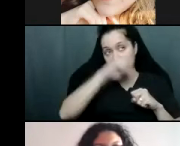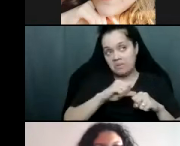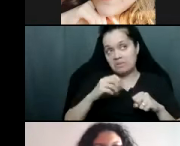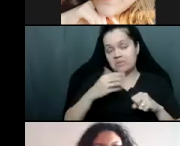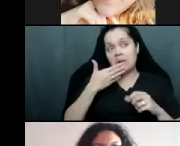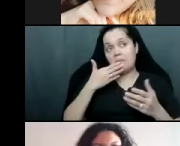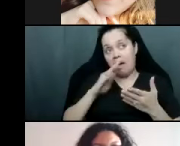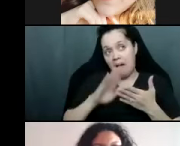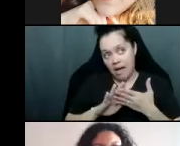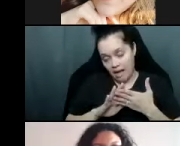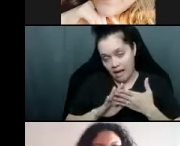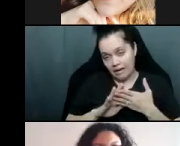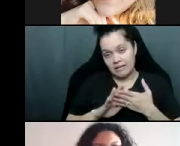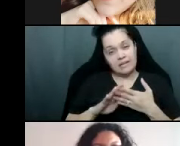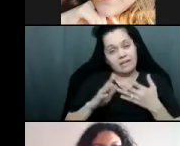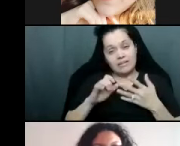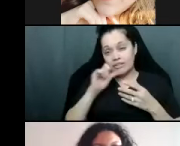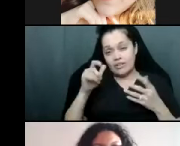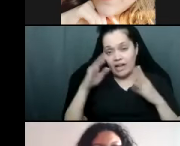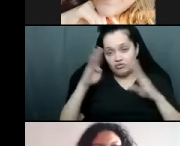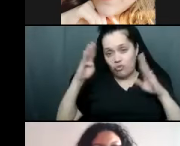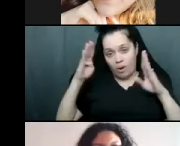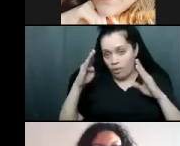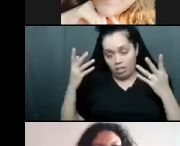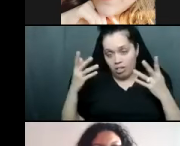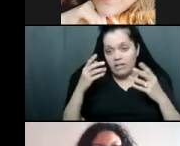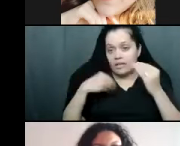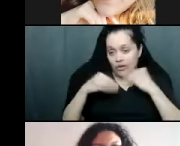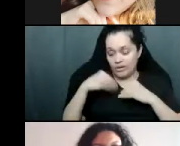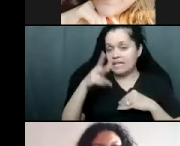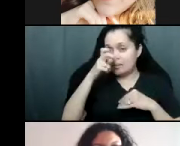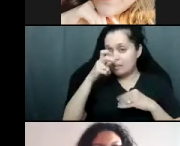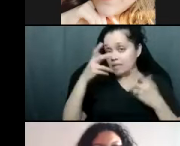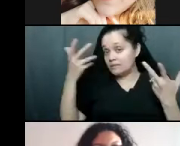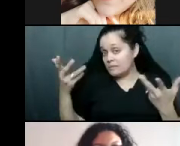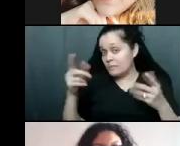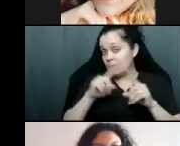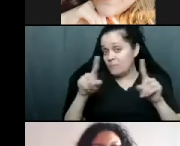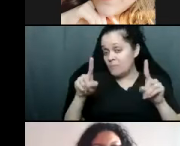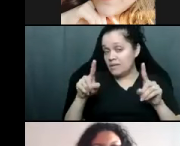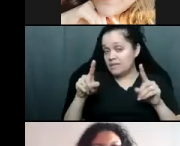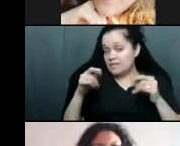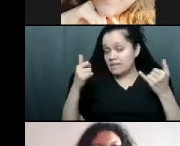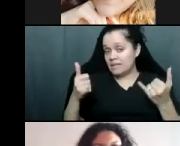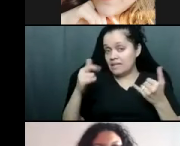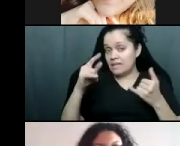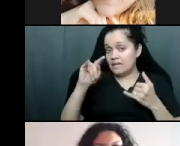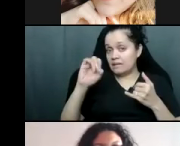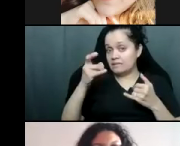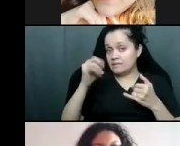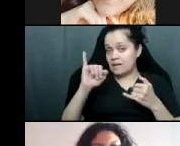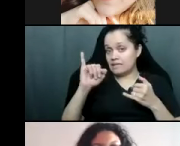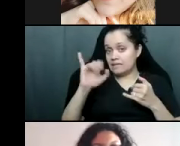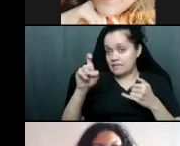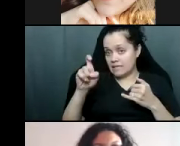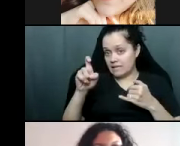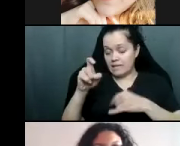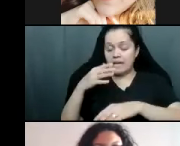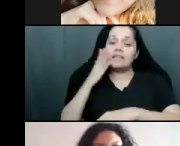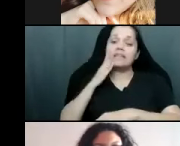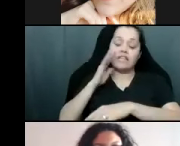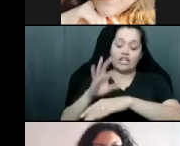not doing too much trouble. They are eating the bugs, but they have a toxin in their skin. And so